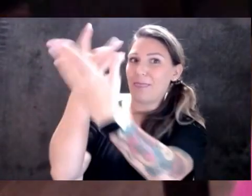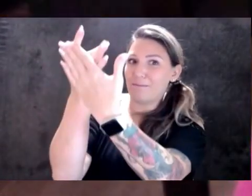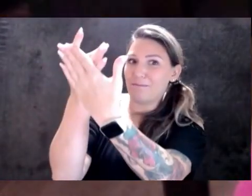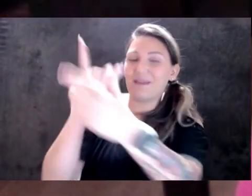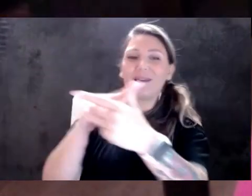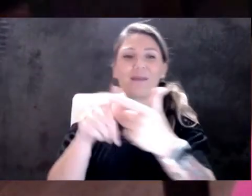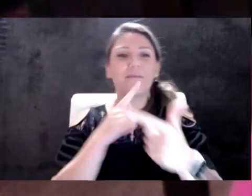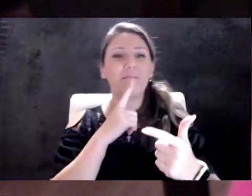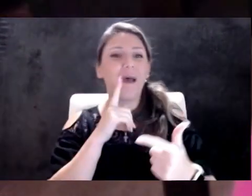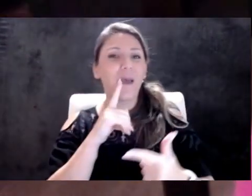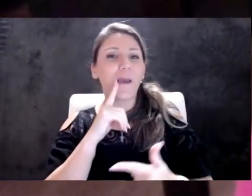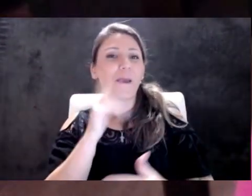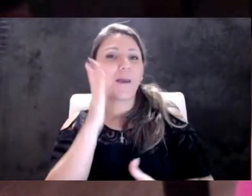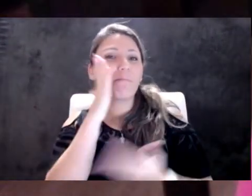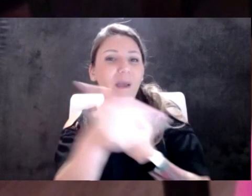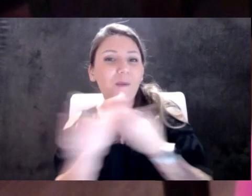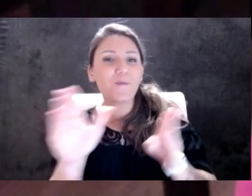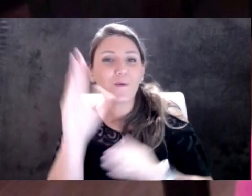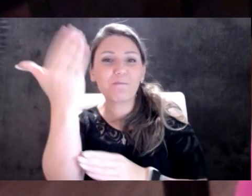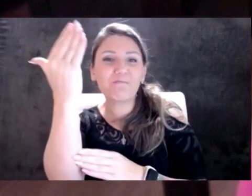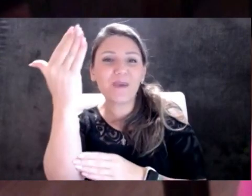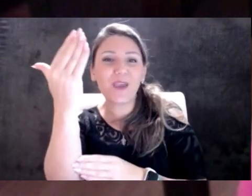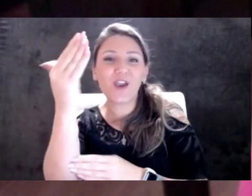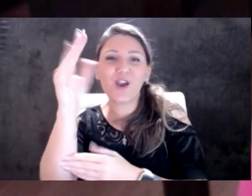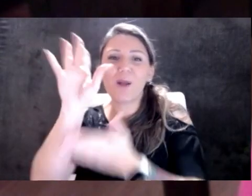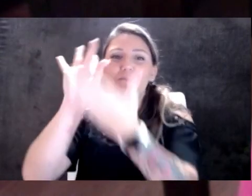And, I'm just living.